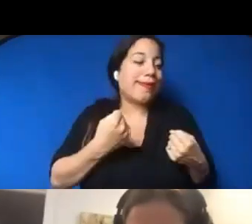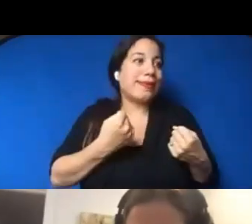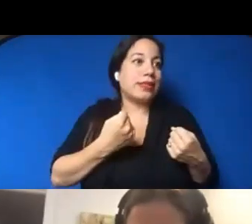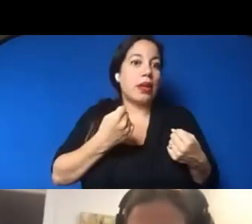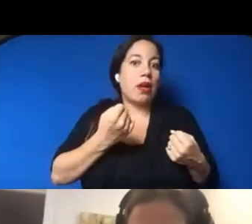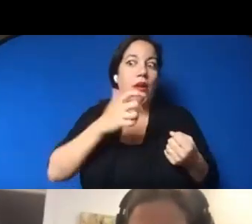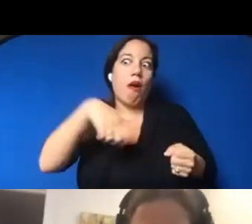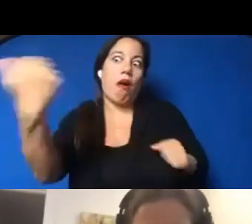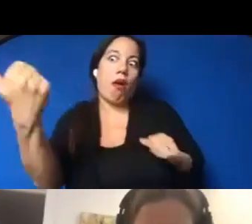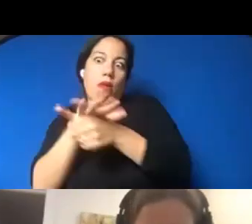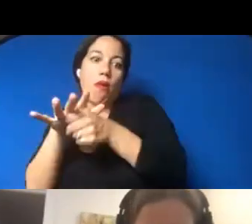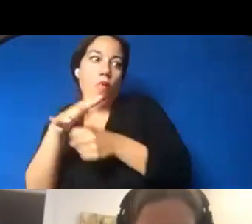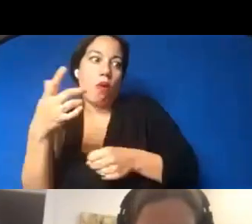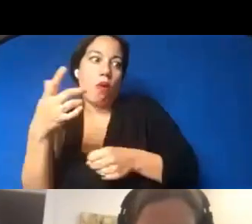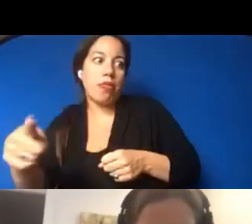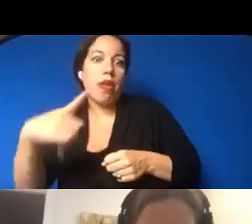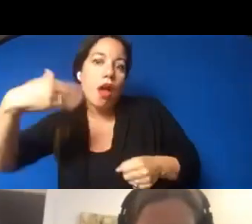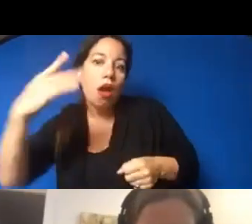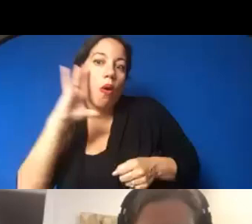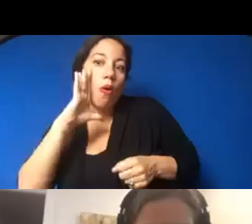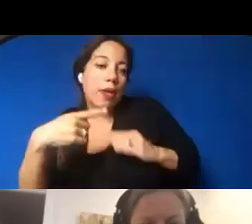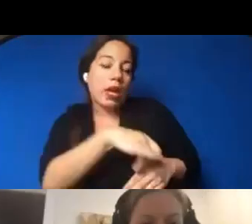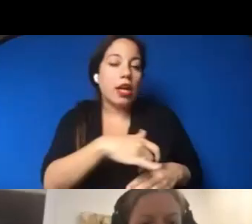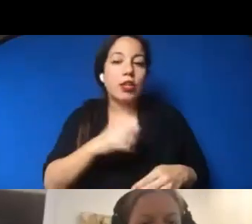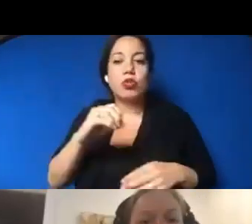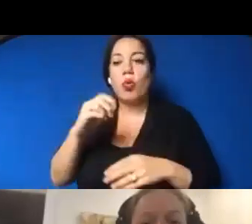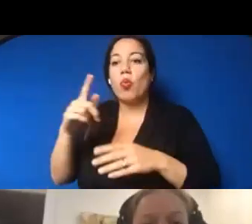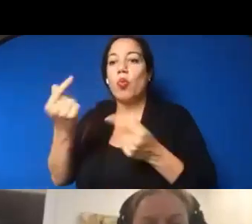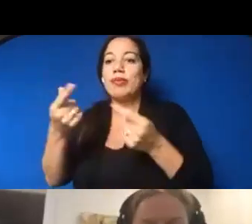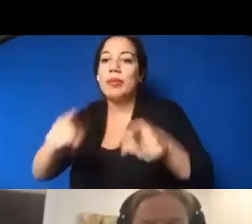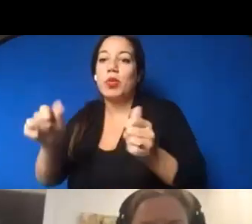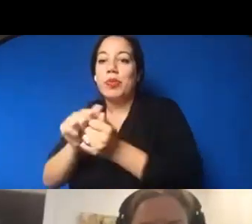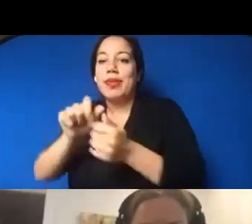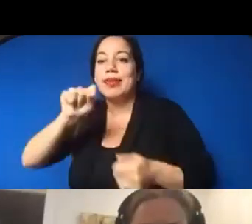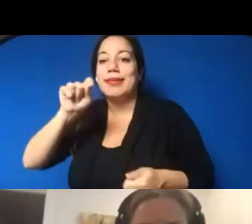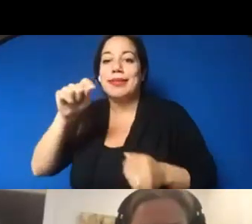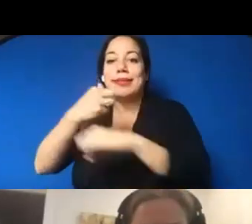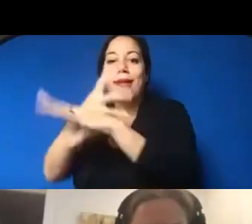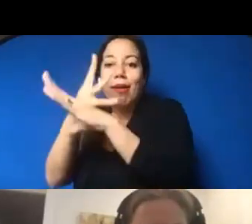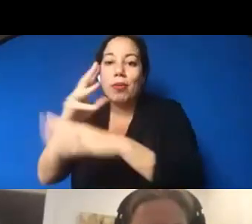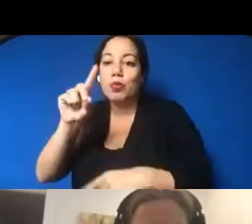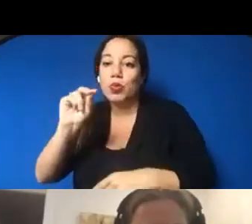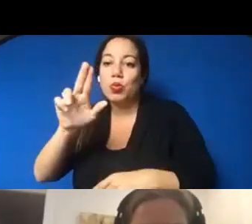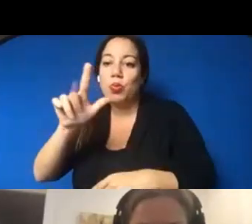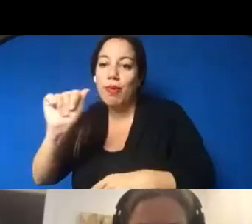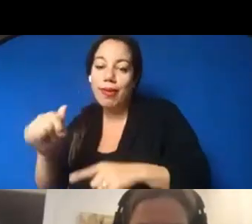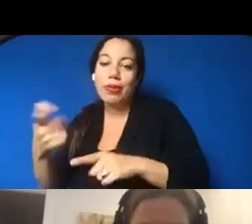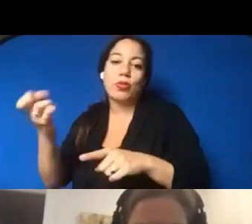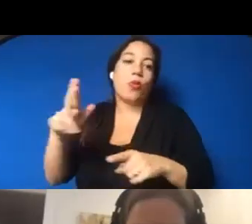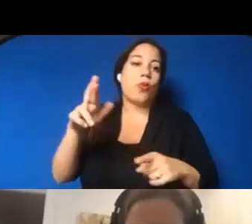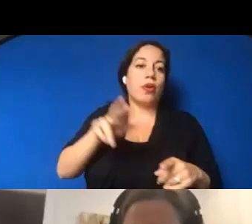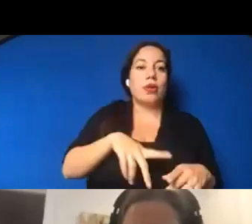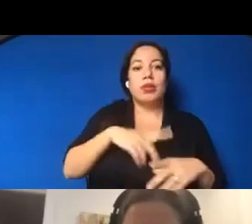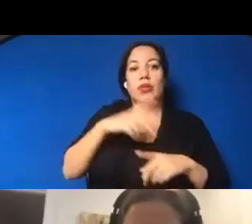being done in New York with telehealth doulas could be done somewhere else. What's being done with human rights tracking of abuses could be done for the